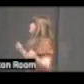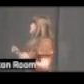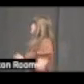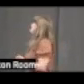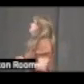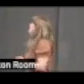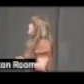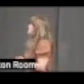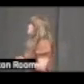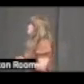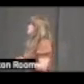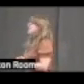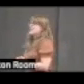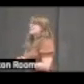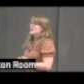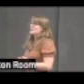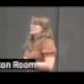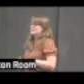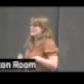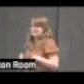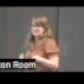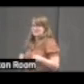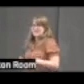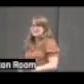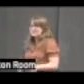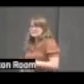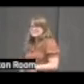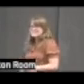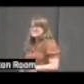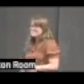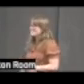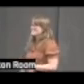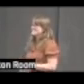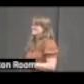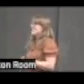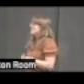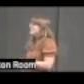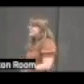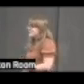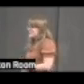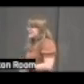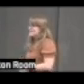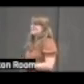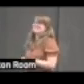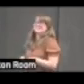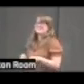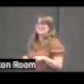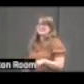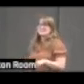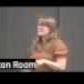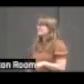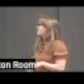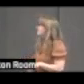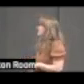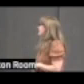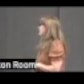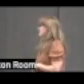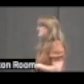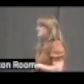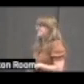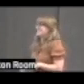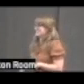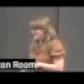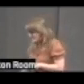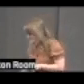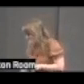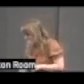the street. But we'd come home and she would have mandarin oranges, lollipops, little pieces of money shoved